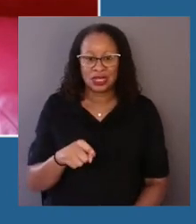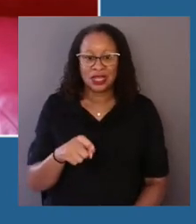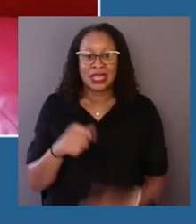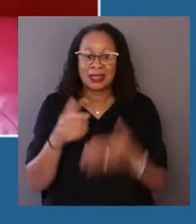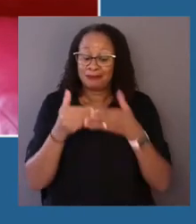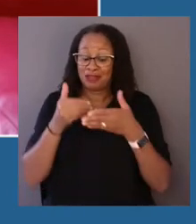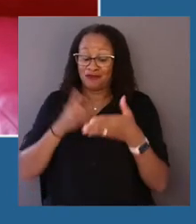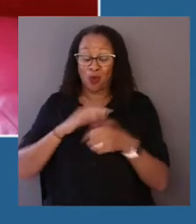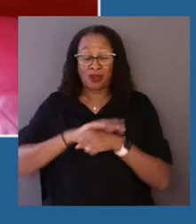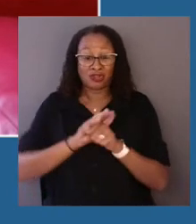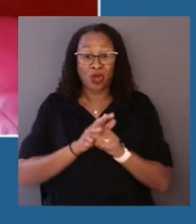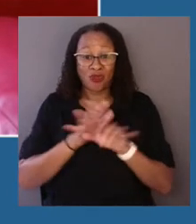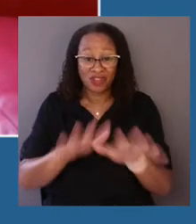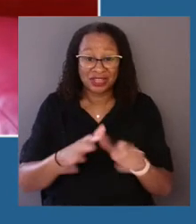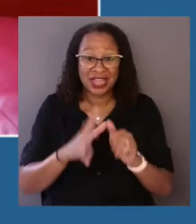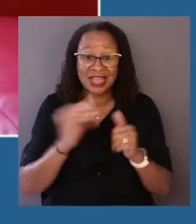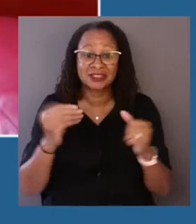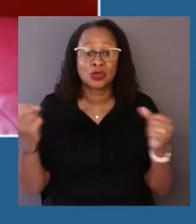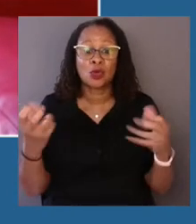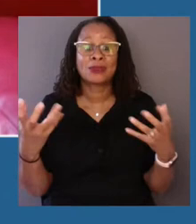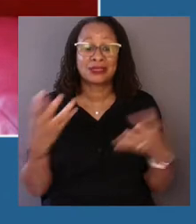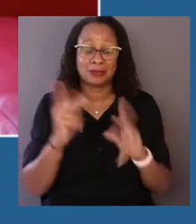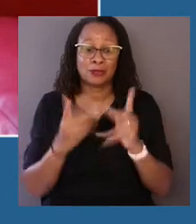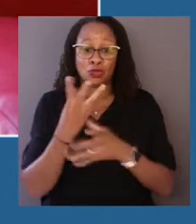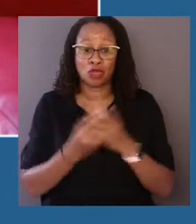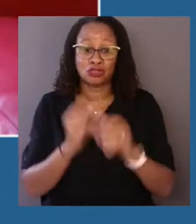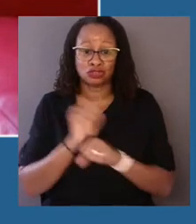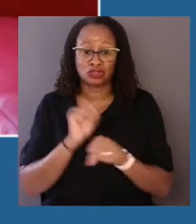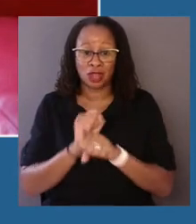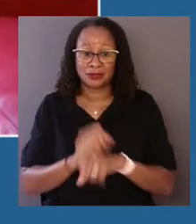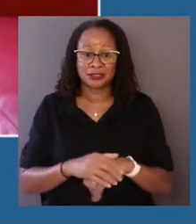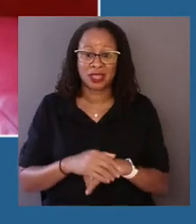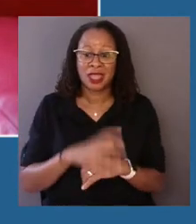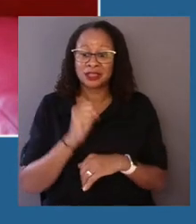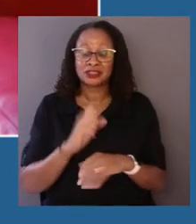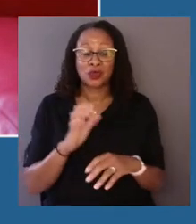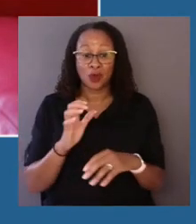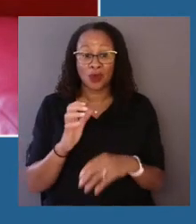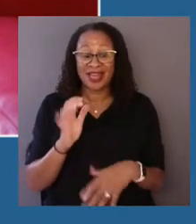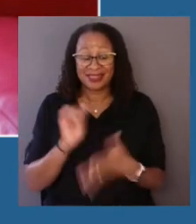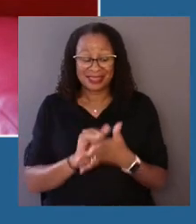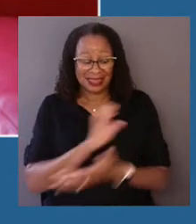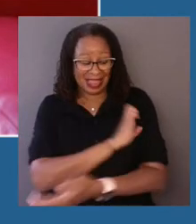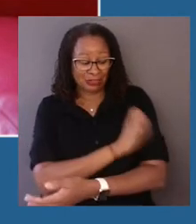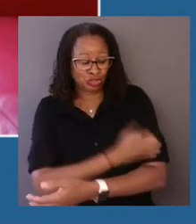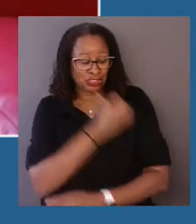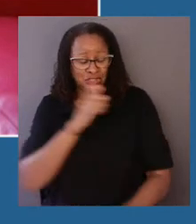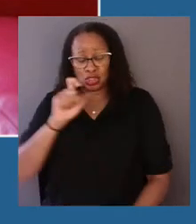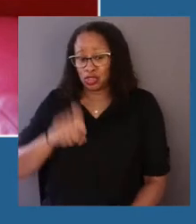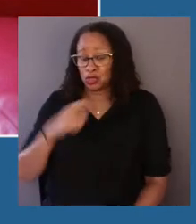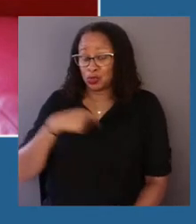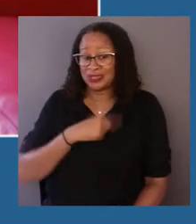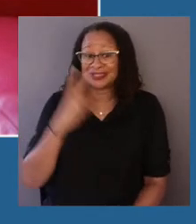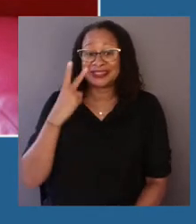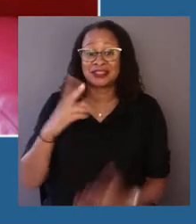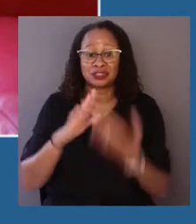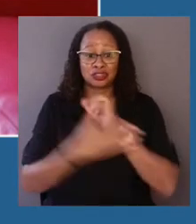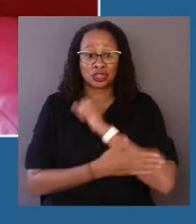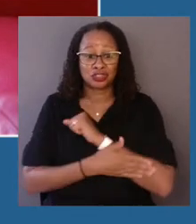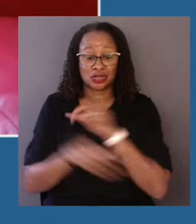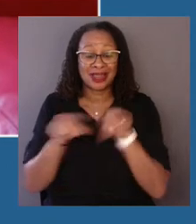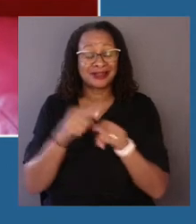so many people lost their jobs. So the energy insecurity that we see in this country, as we